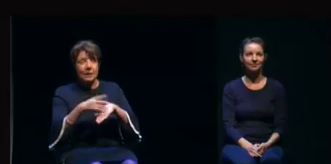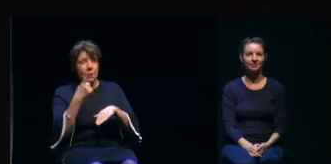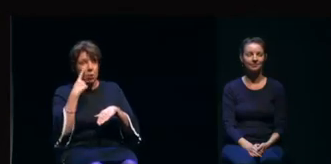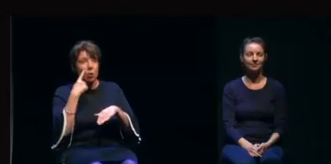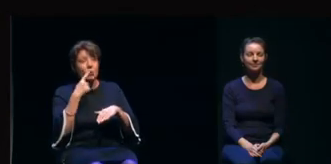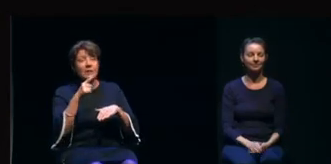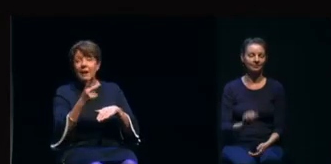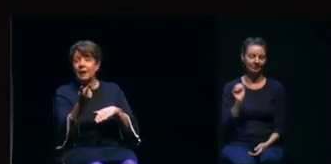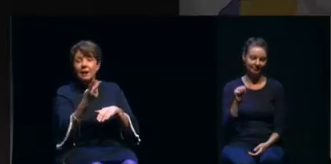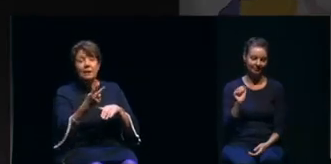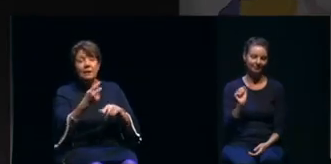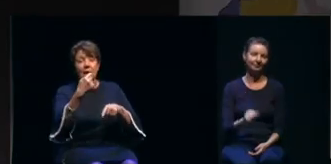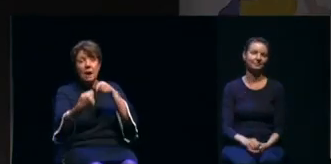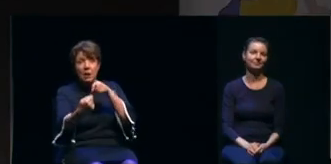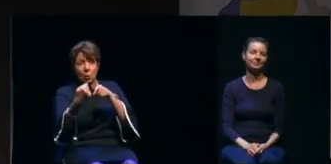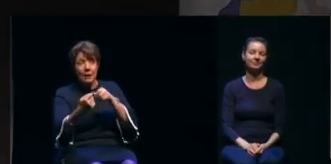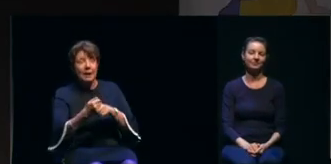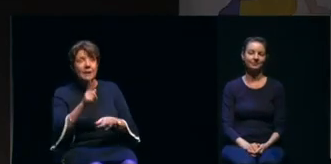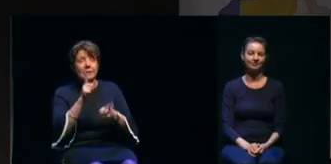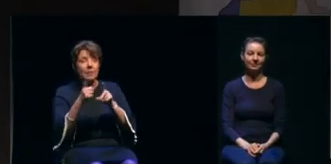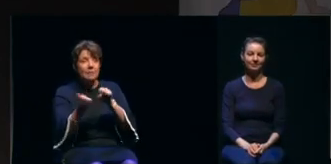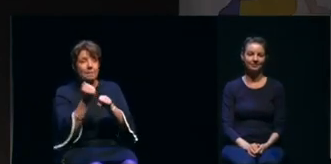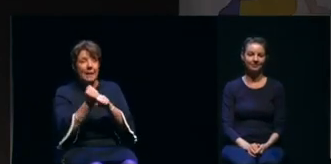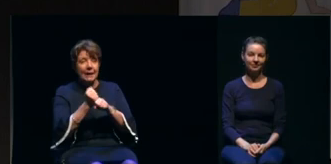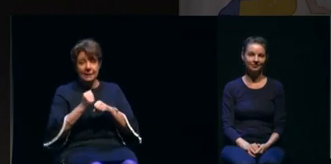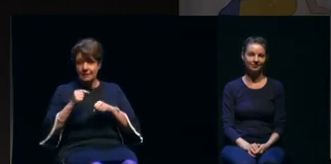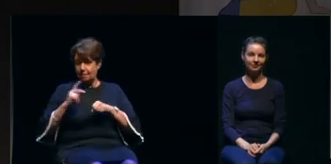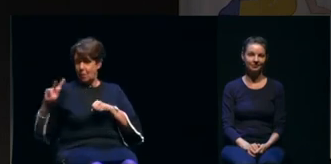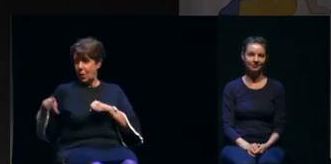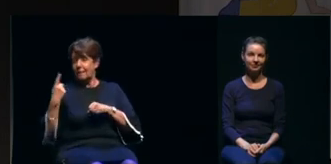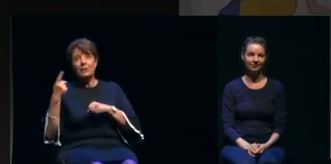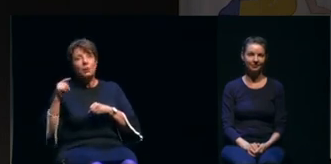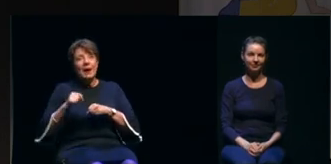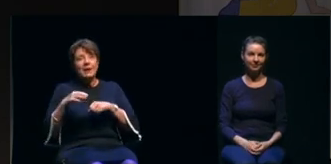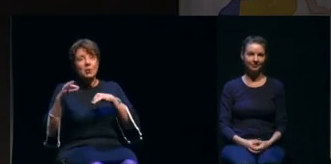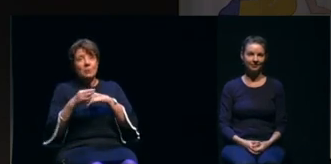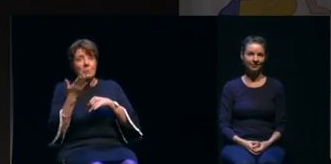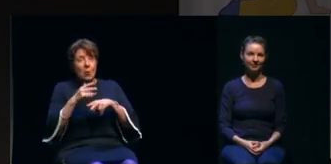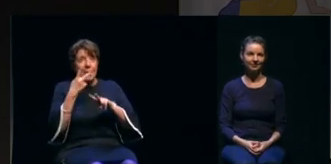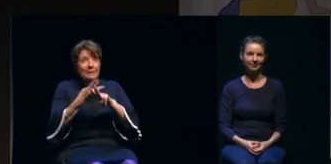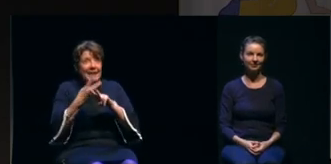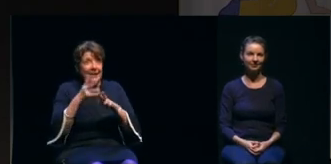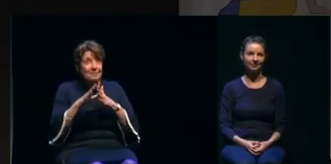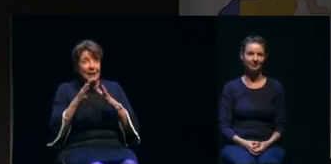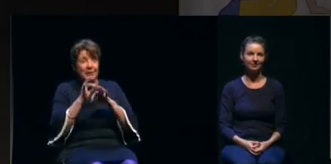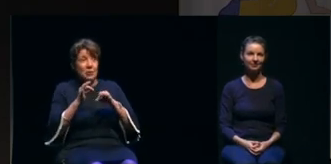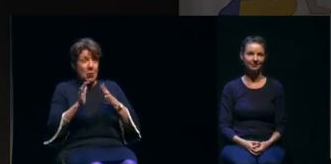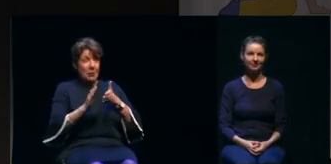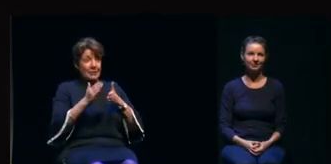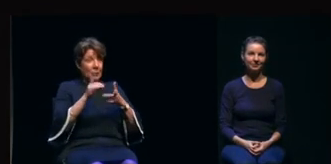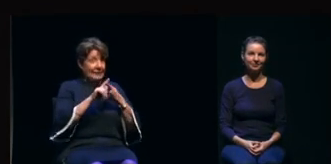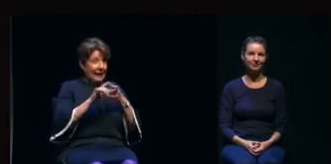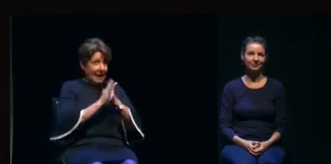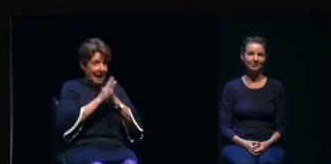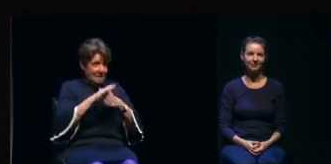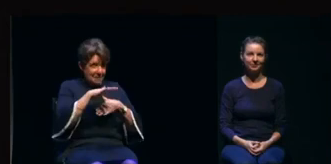them arguing. Sometimes it makes you and your husband horny because you're not in an unhappy relationship, which